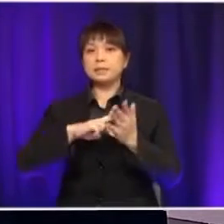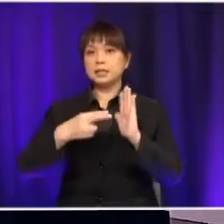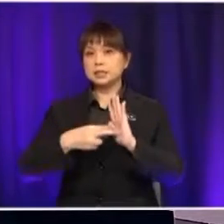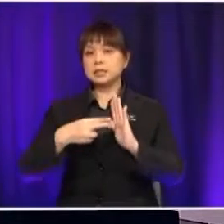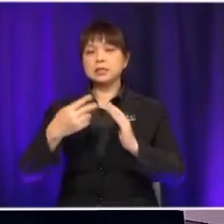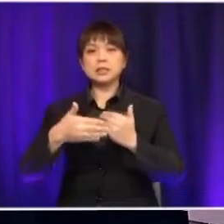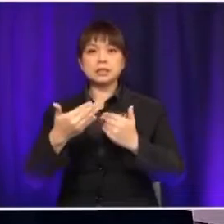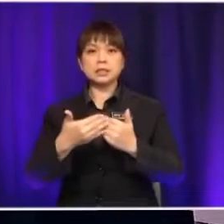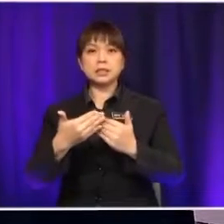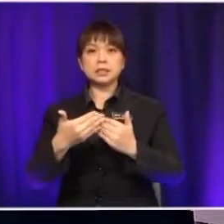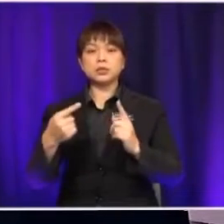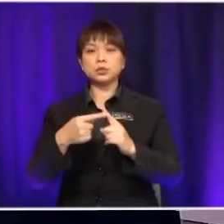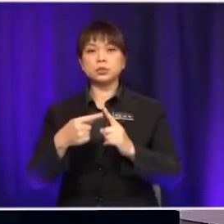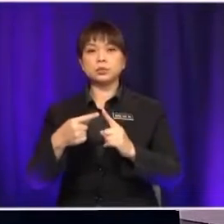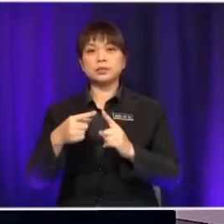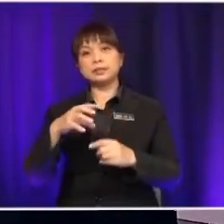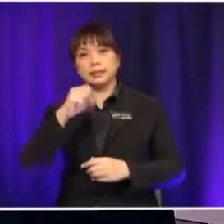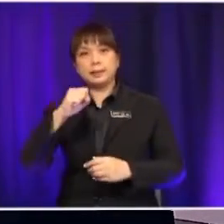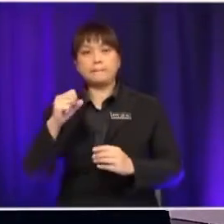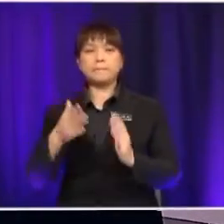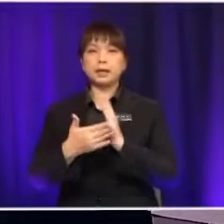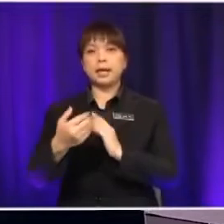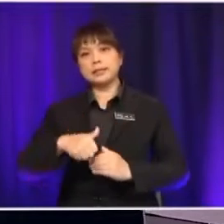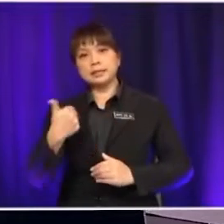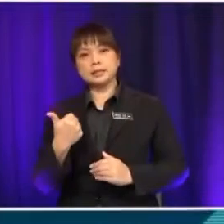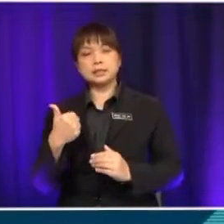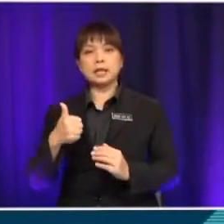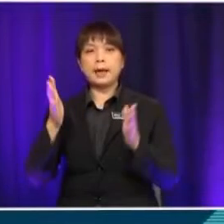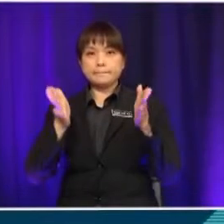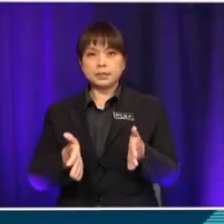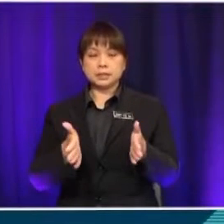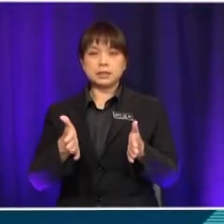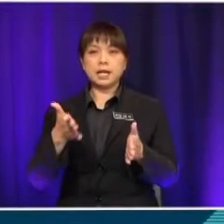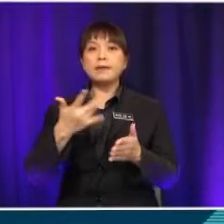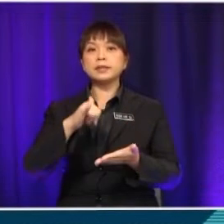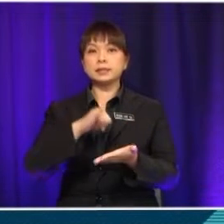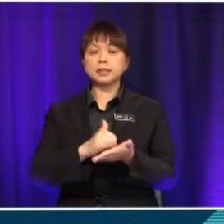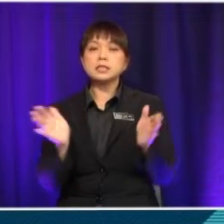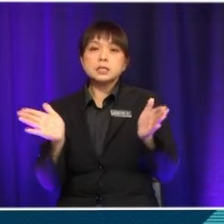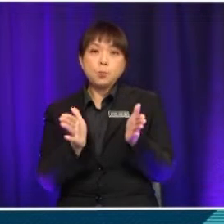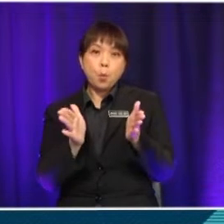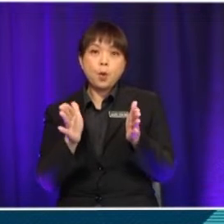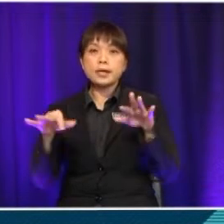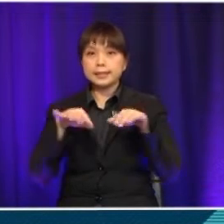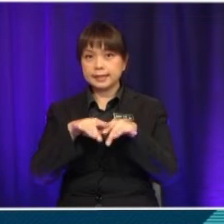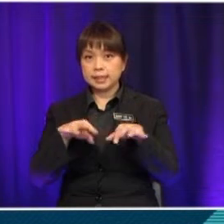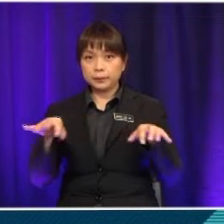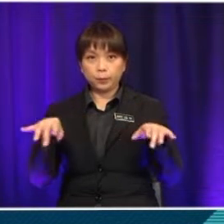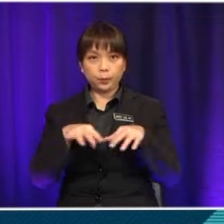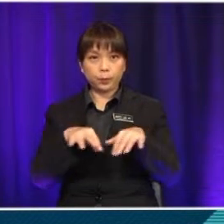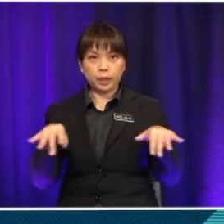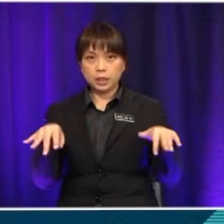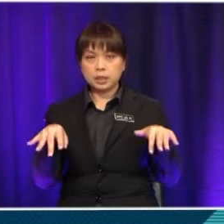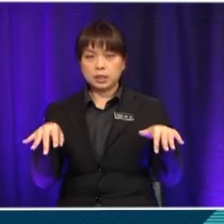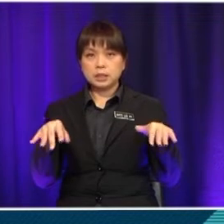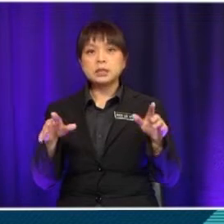it, right? Yes. Okay. Then we have this small keyboard. So small keyboard sometimes is hard